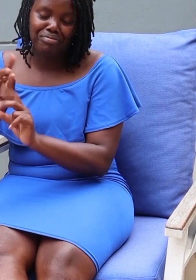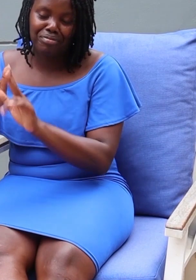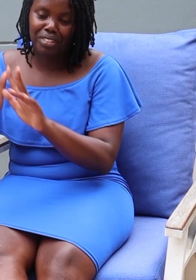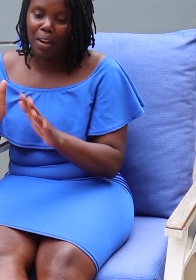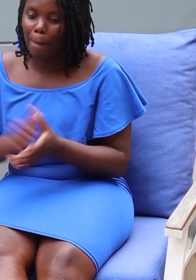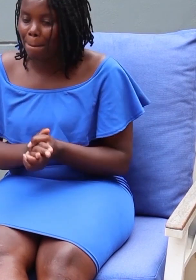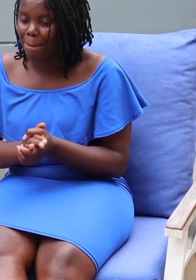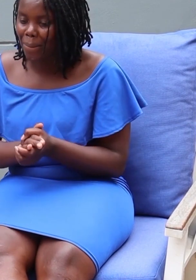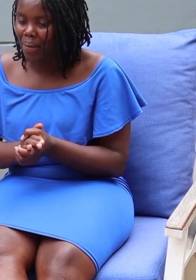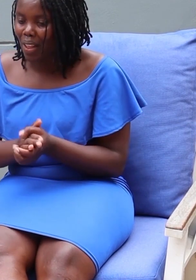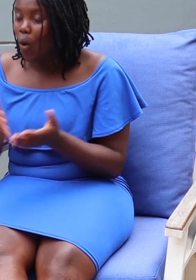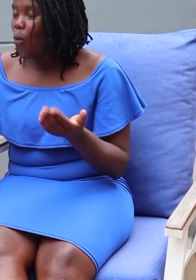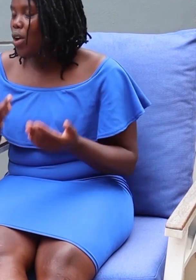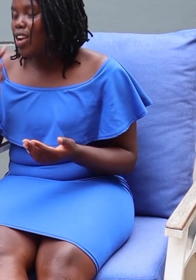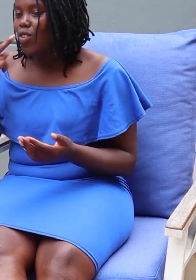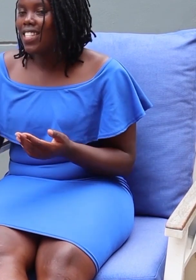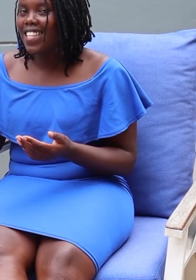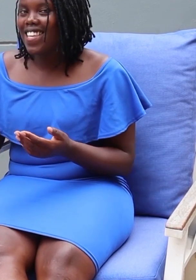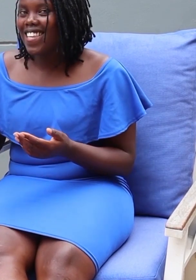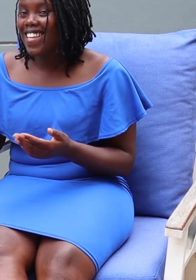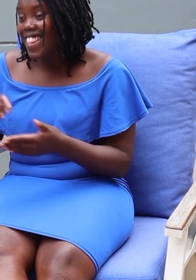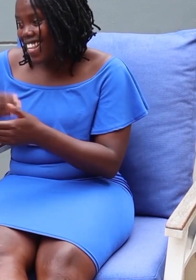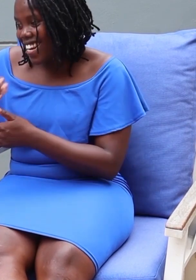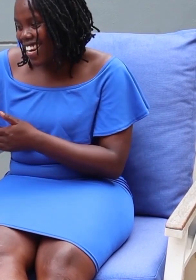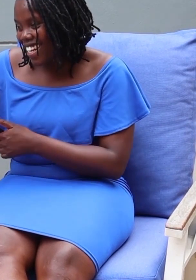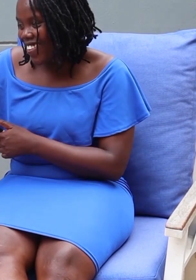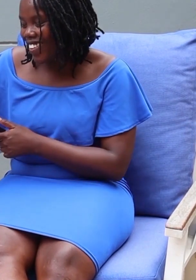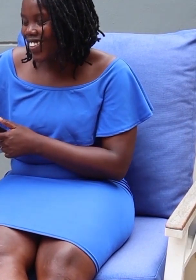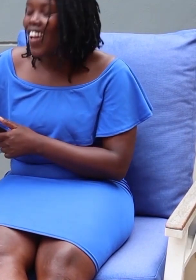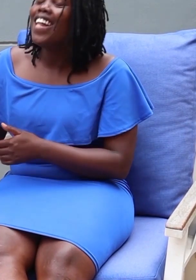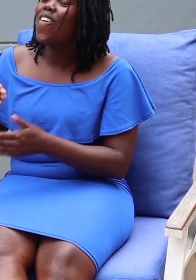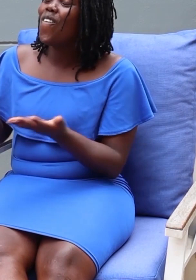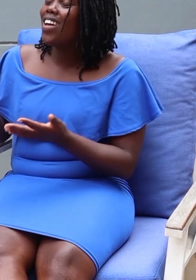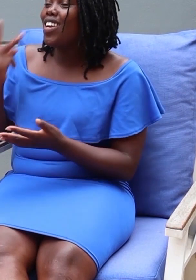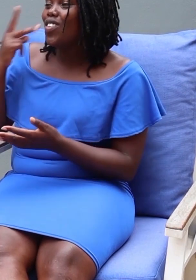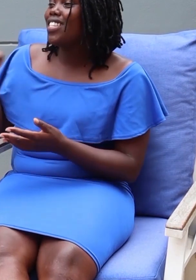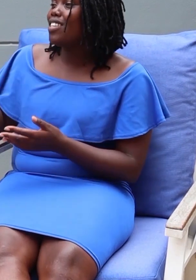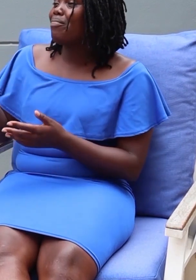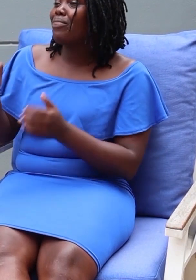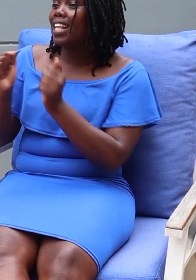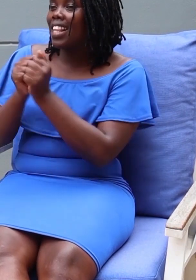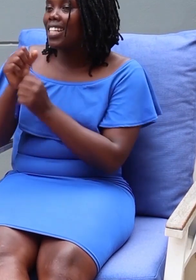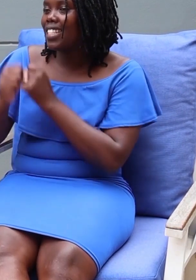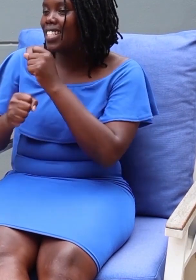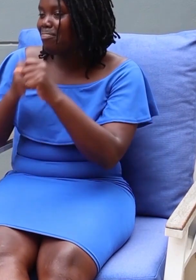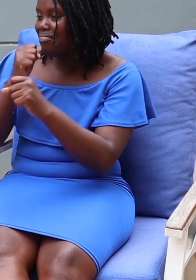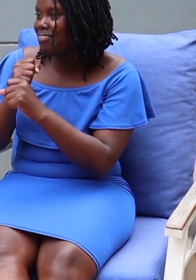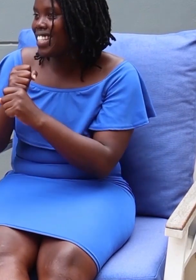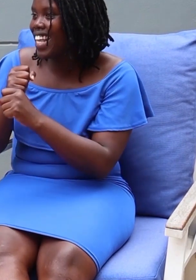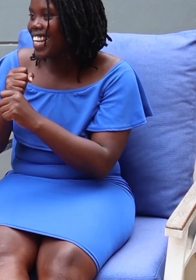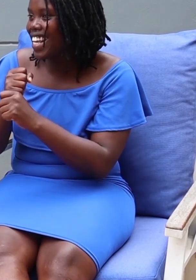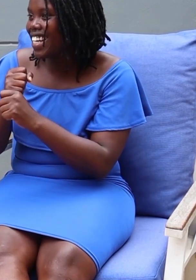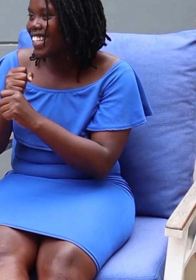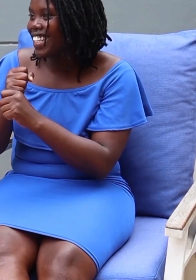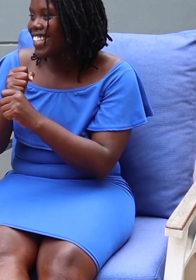all this problem, and I hope you've heard everything. So our next question is, in the next 10 years,